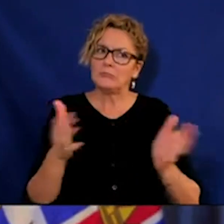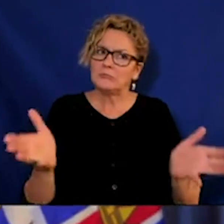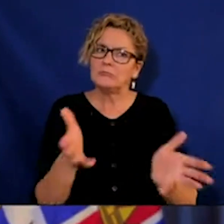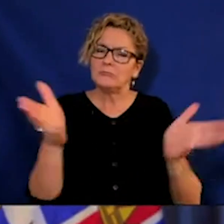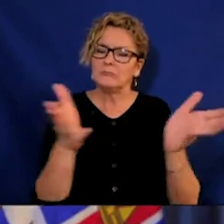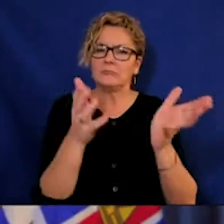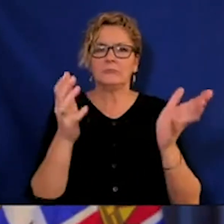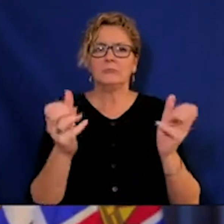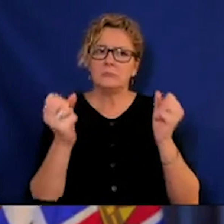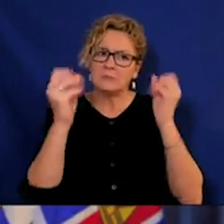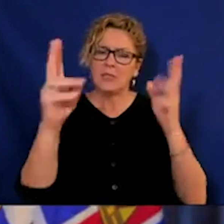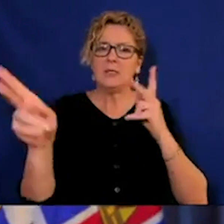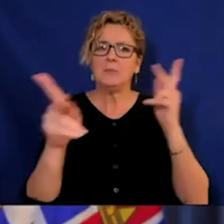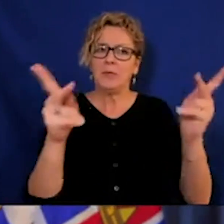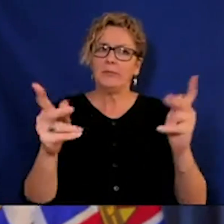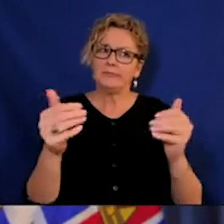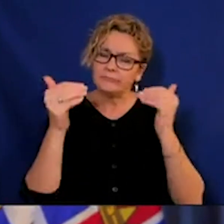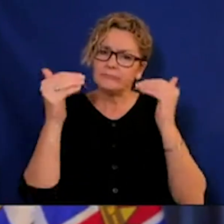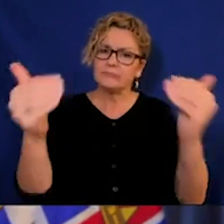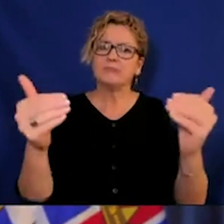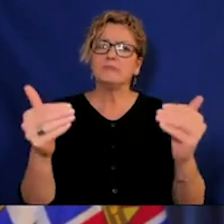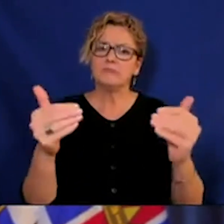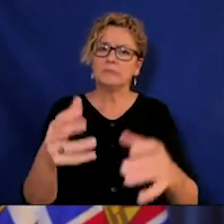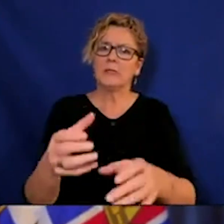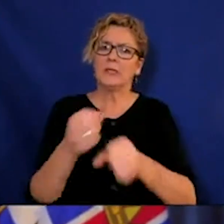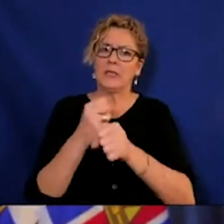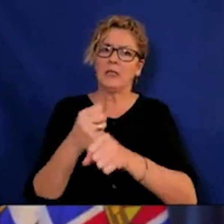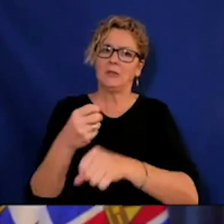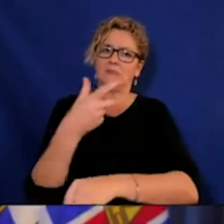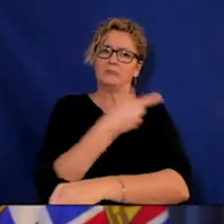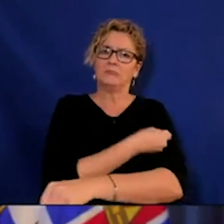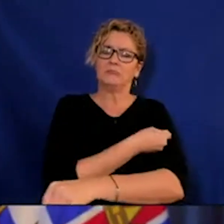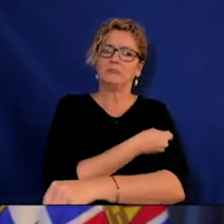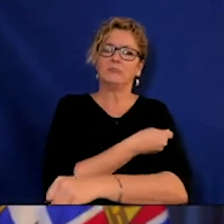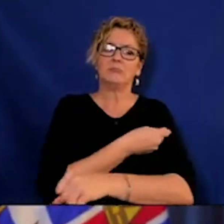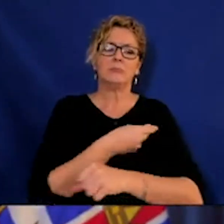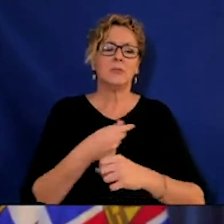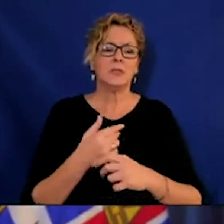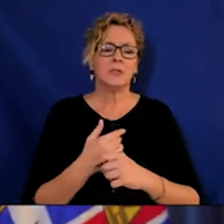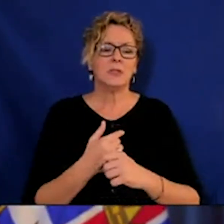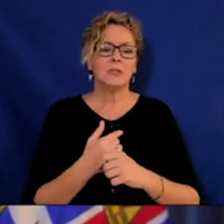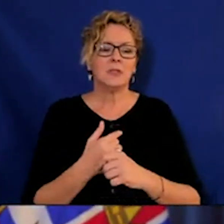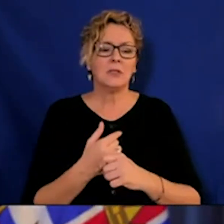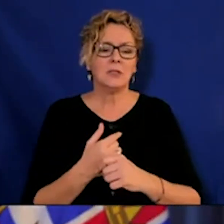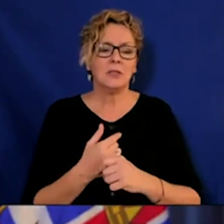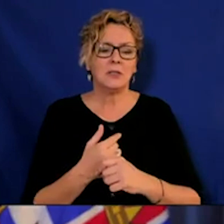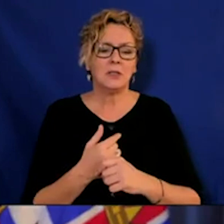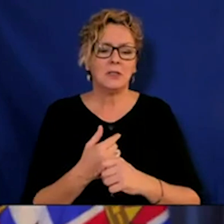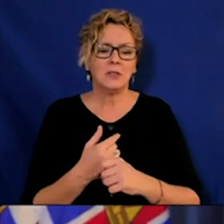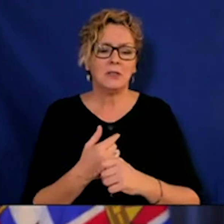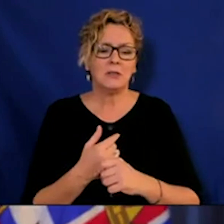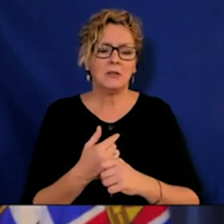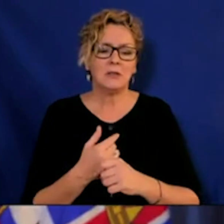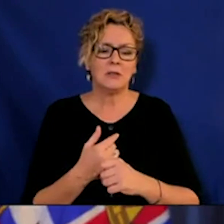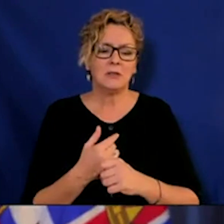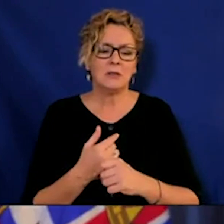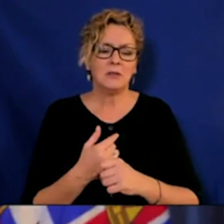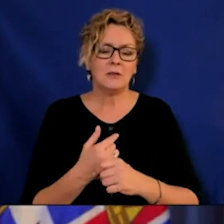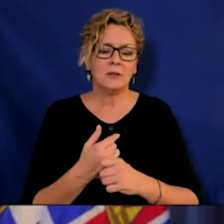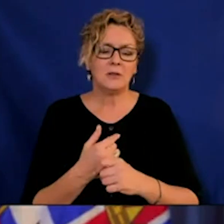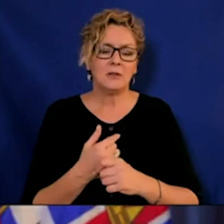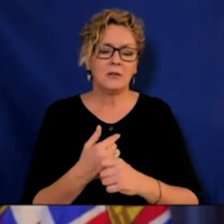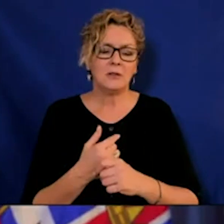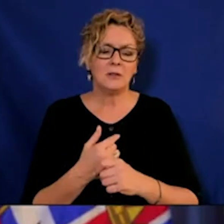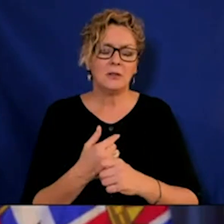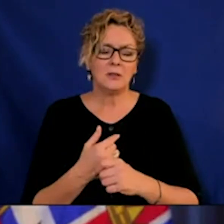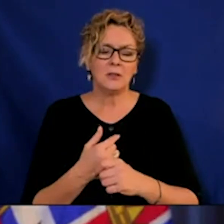well. I think it's nice to talk about a situation of broad immunization, and we're looking